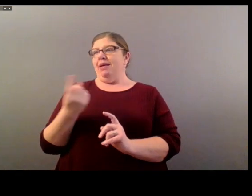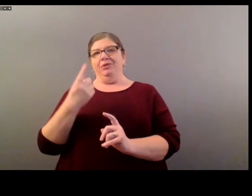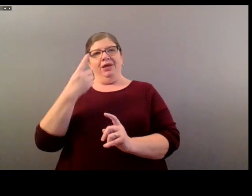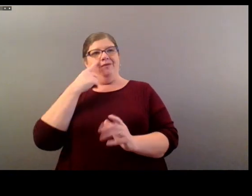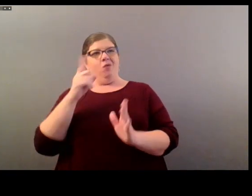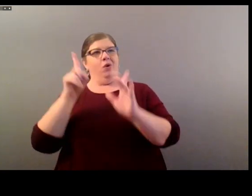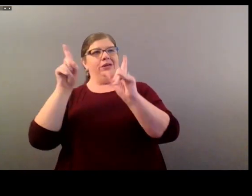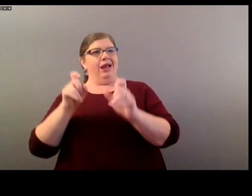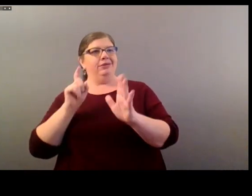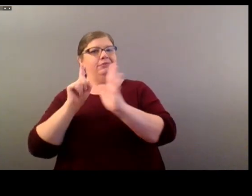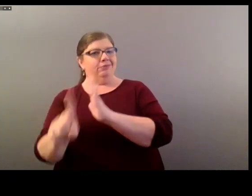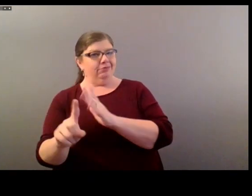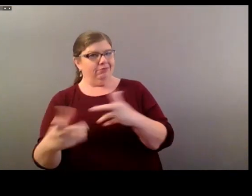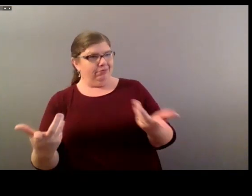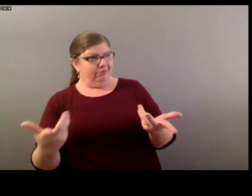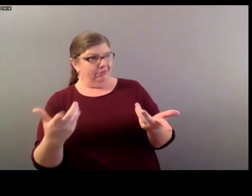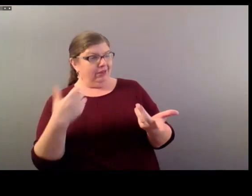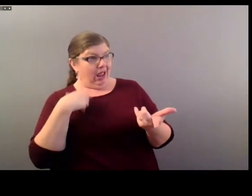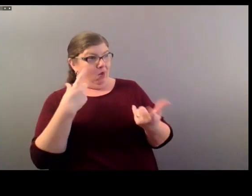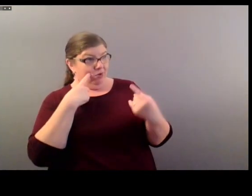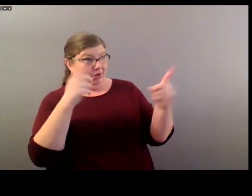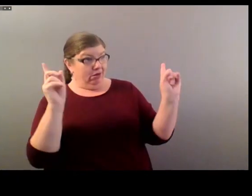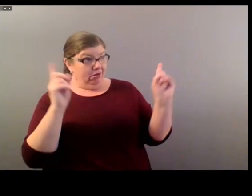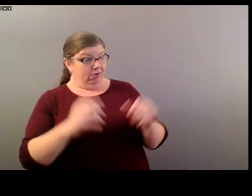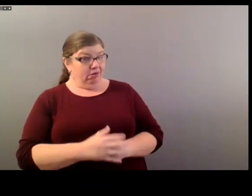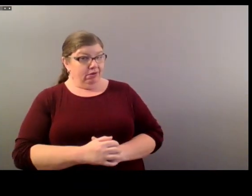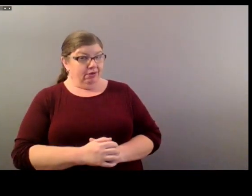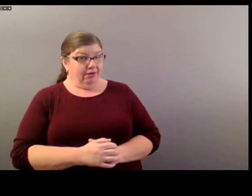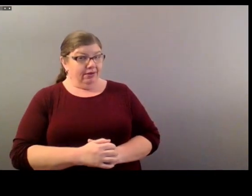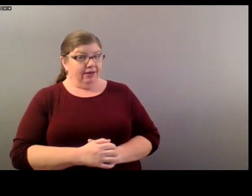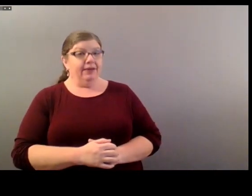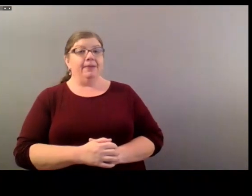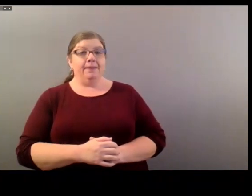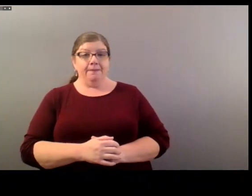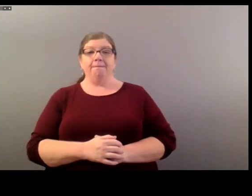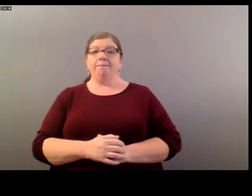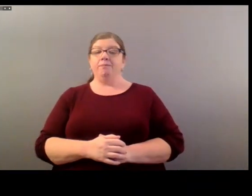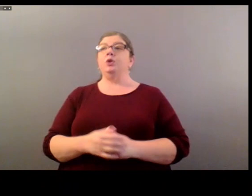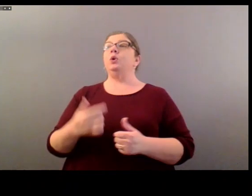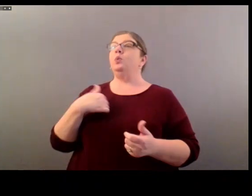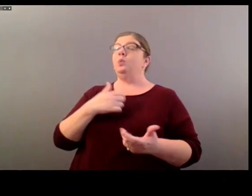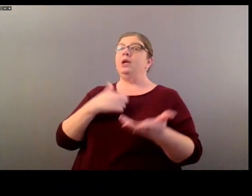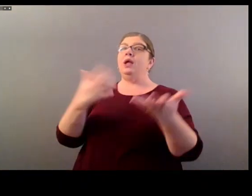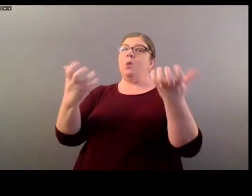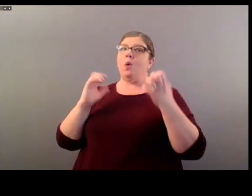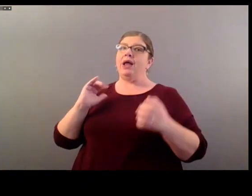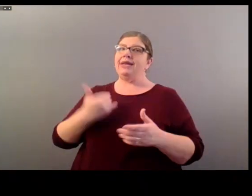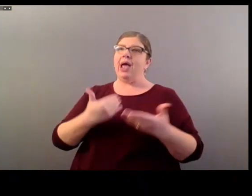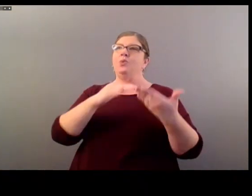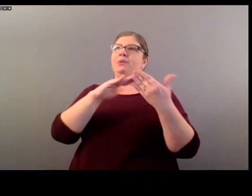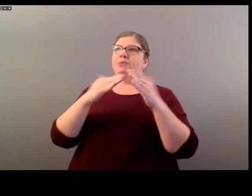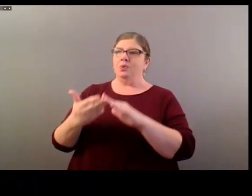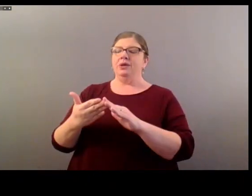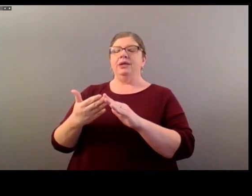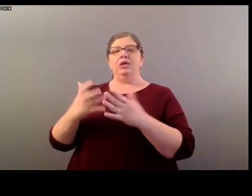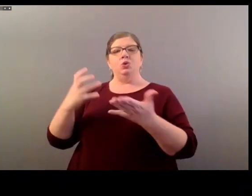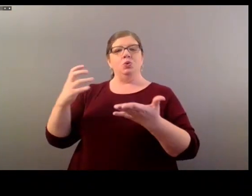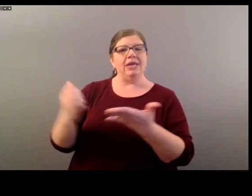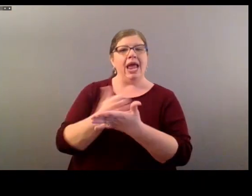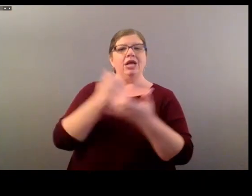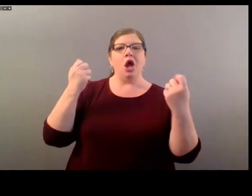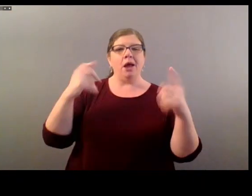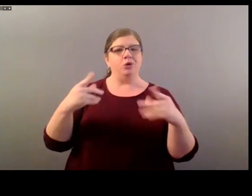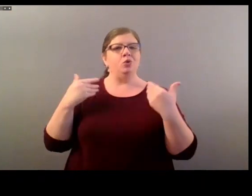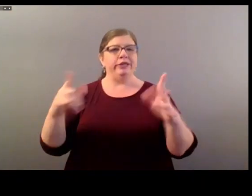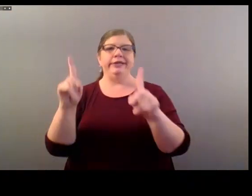scale. You know, I think that we want our community members to take the opportunity to get